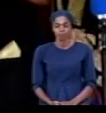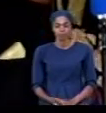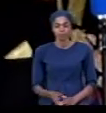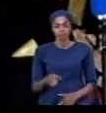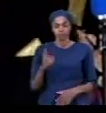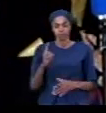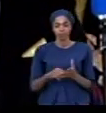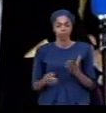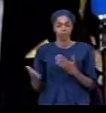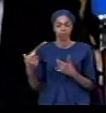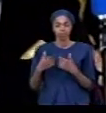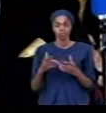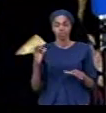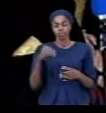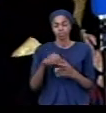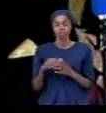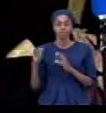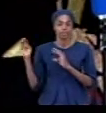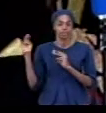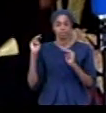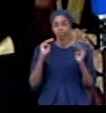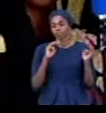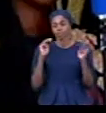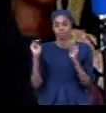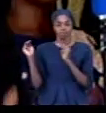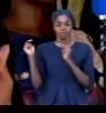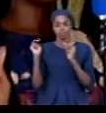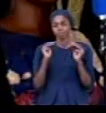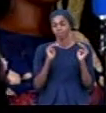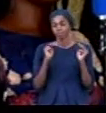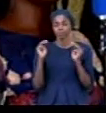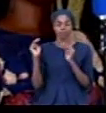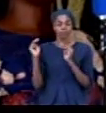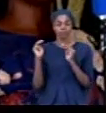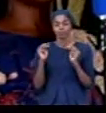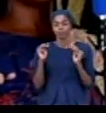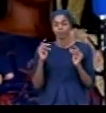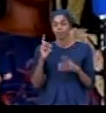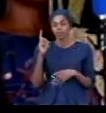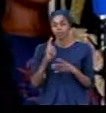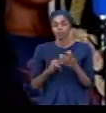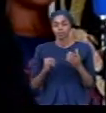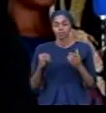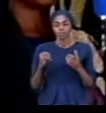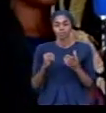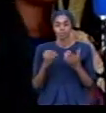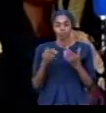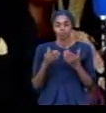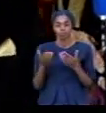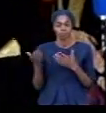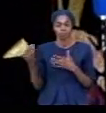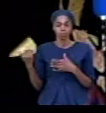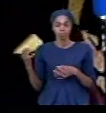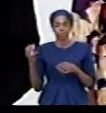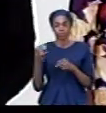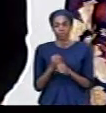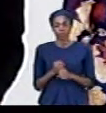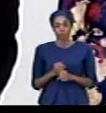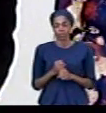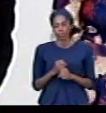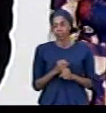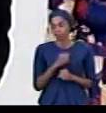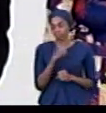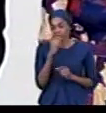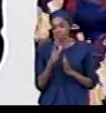What was lost in battle, what was taken unlawfully,